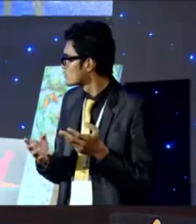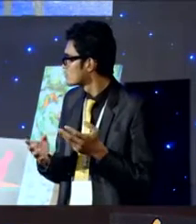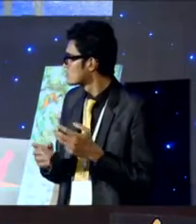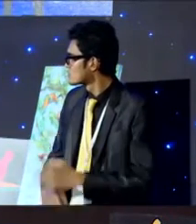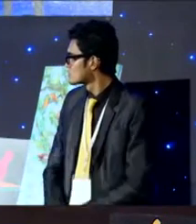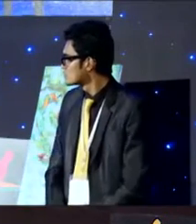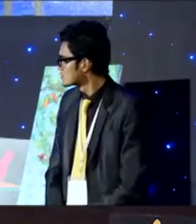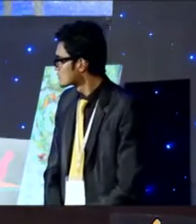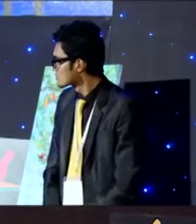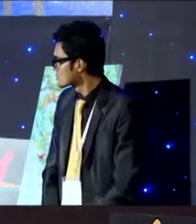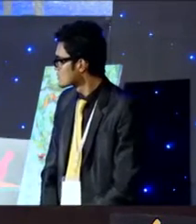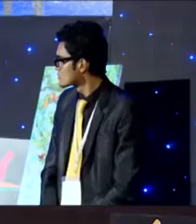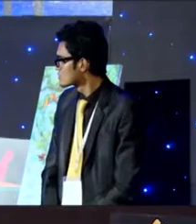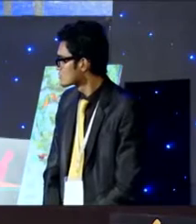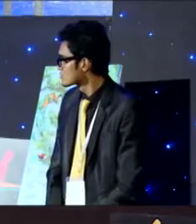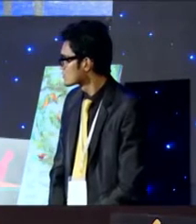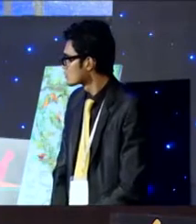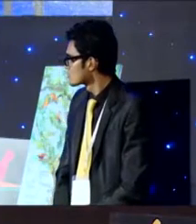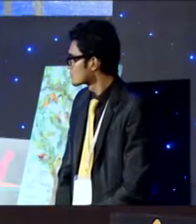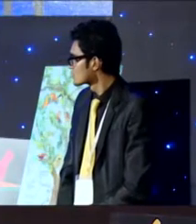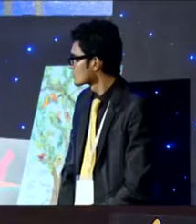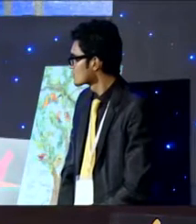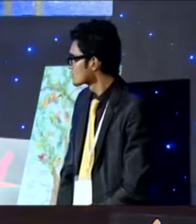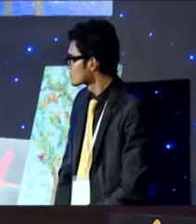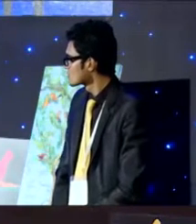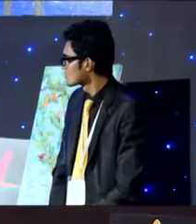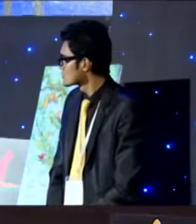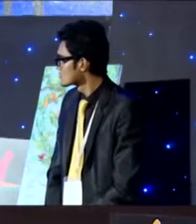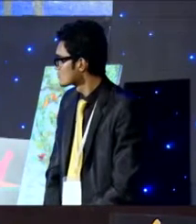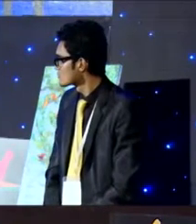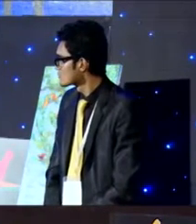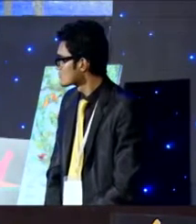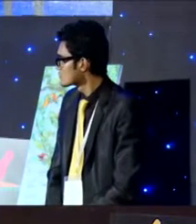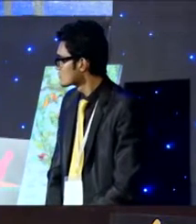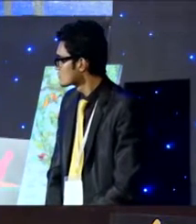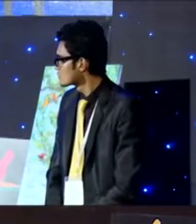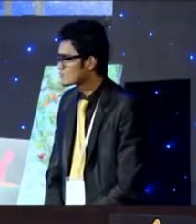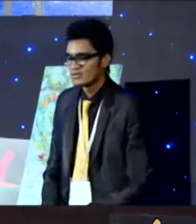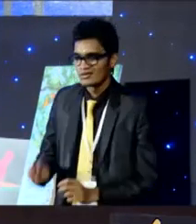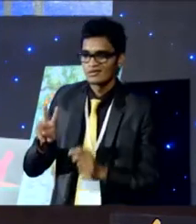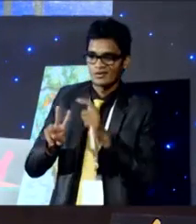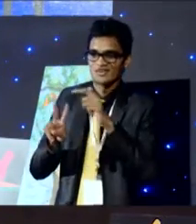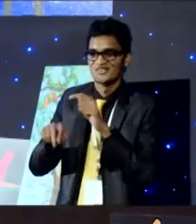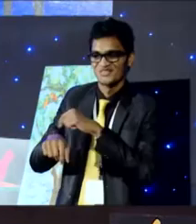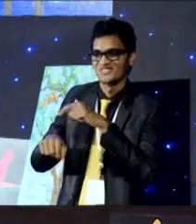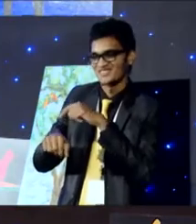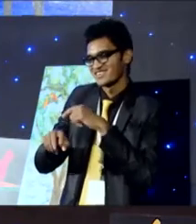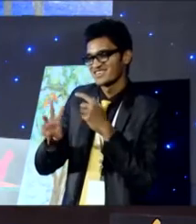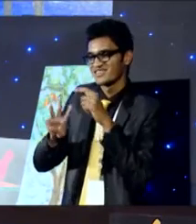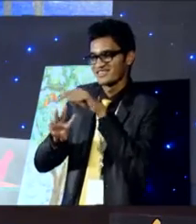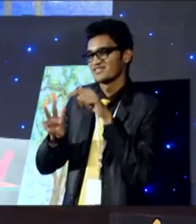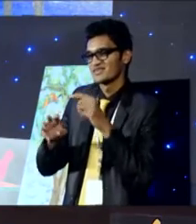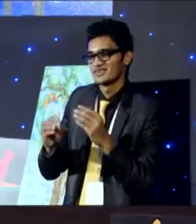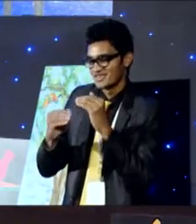together? And I was telling earlier, a bit ruthless, I'll stop when it is 2.5 to 3 minutes. Okay, so otherwise we'll overshoot on